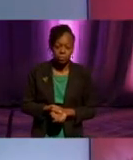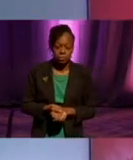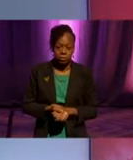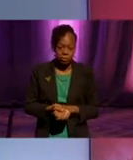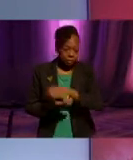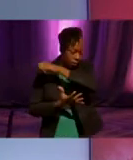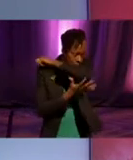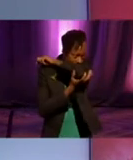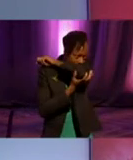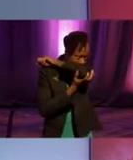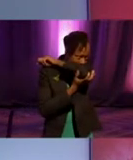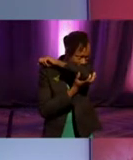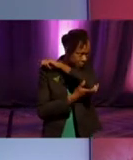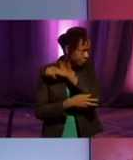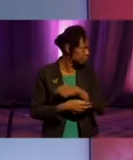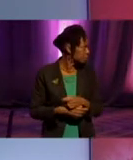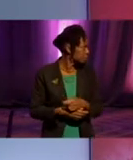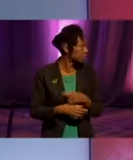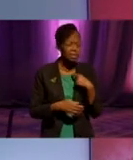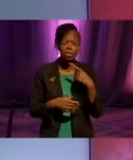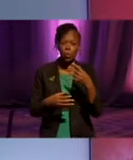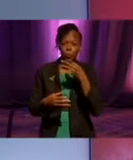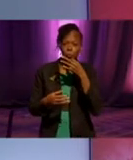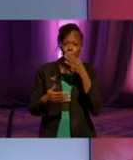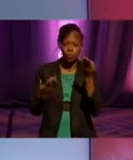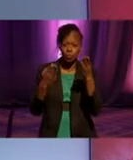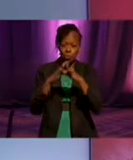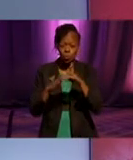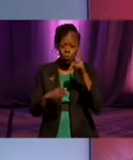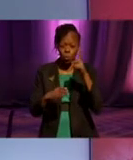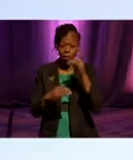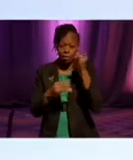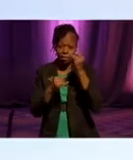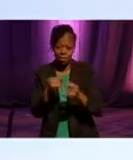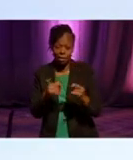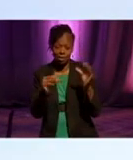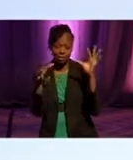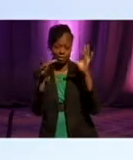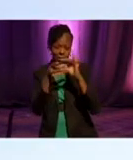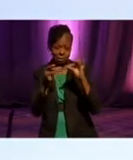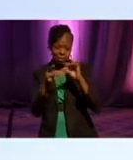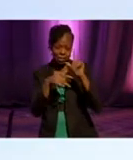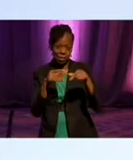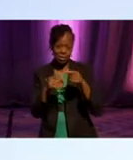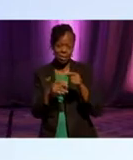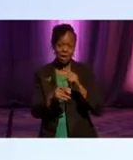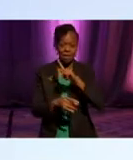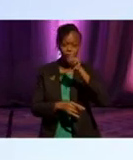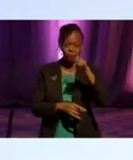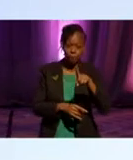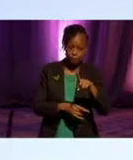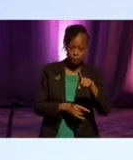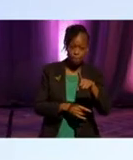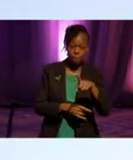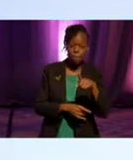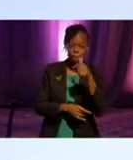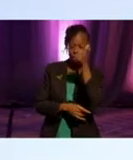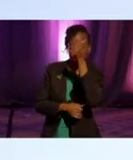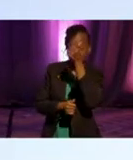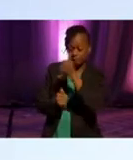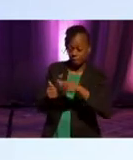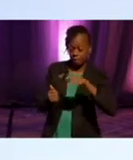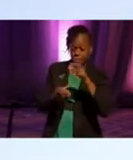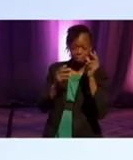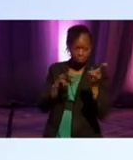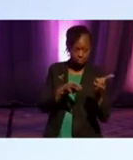And so as we come to a close, I have one final statement, and then I will pose a question to each of you